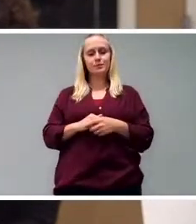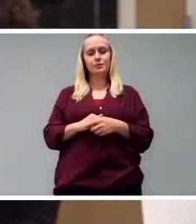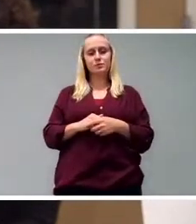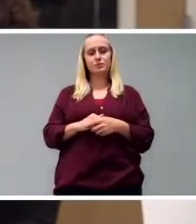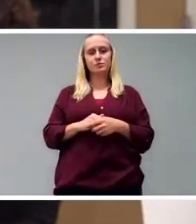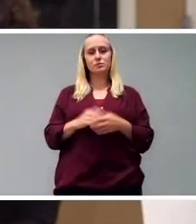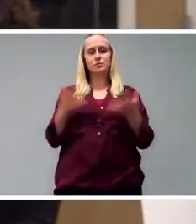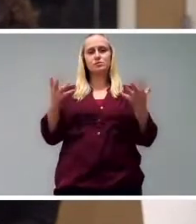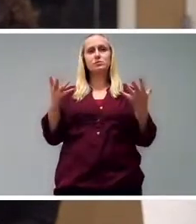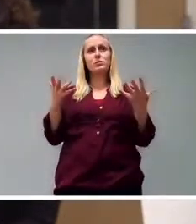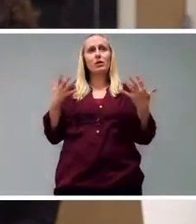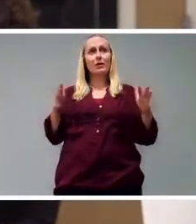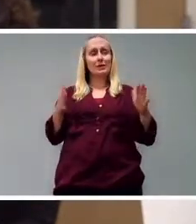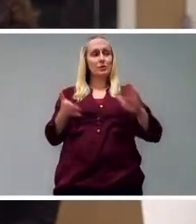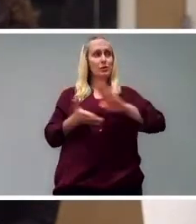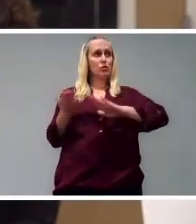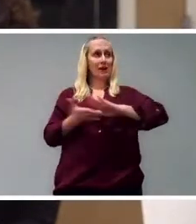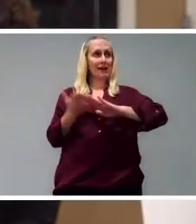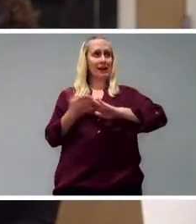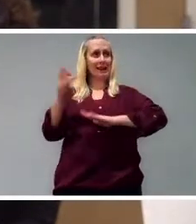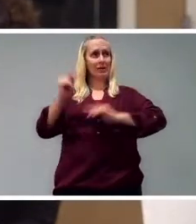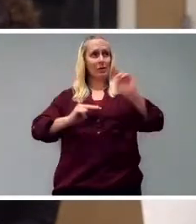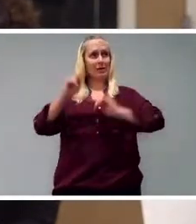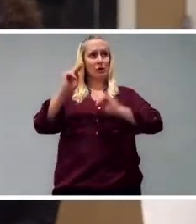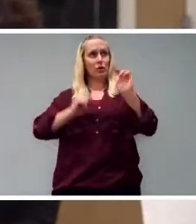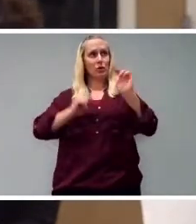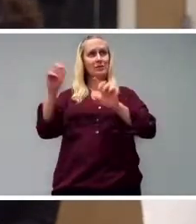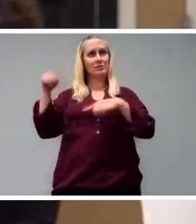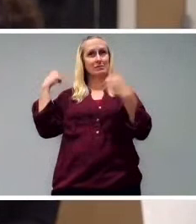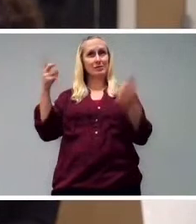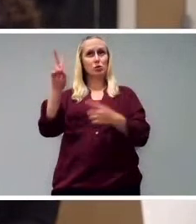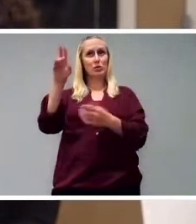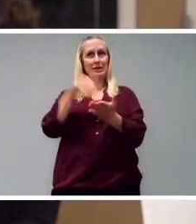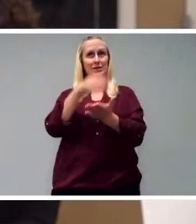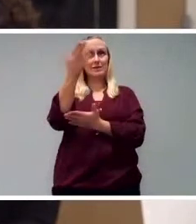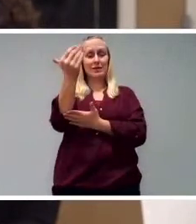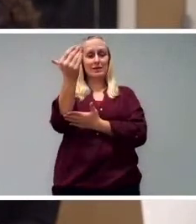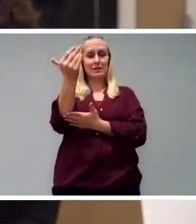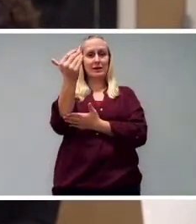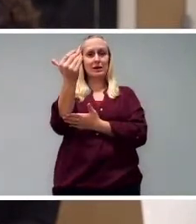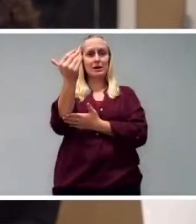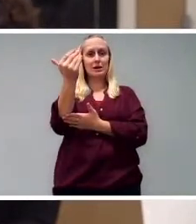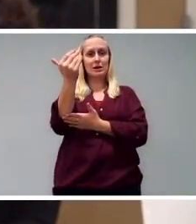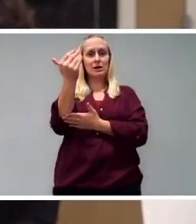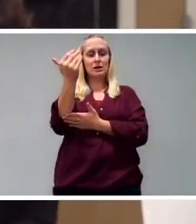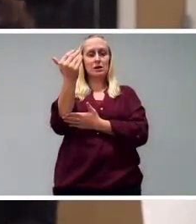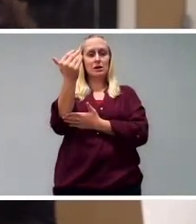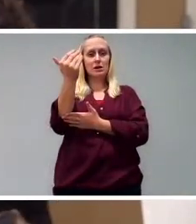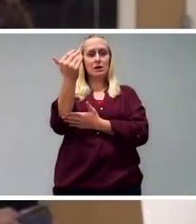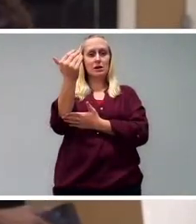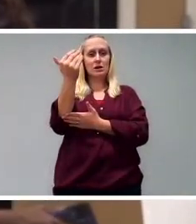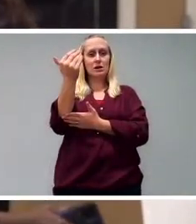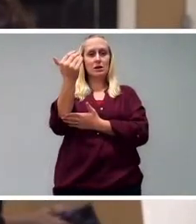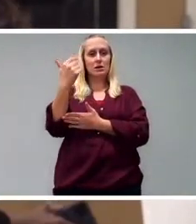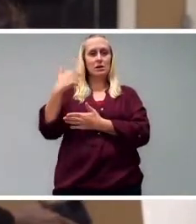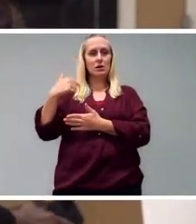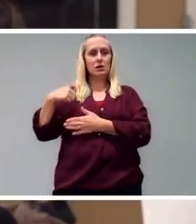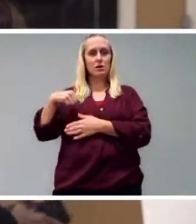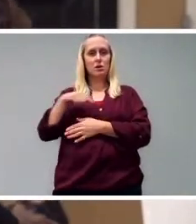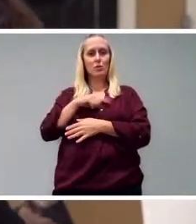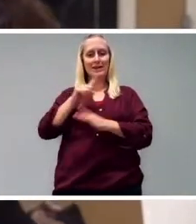We've been operating this facility since 2015, where we opened up two of the first of 10